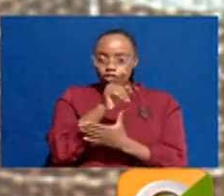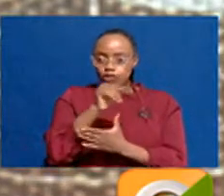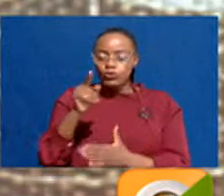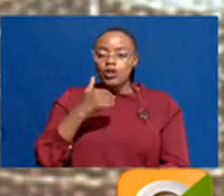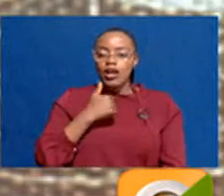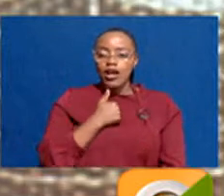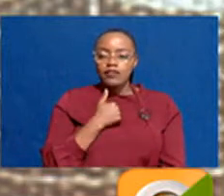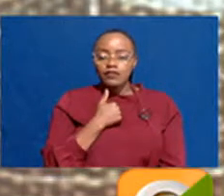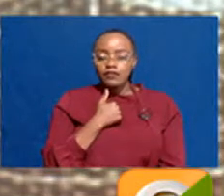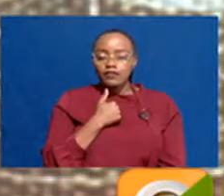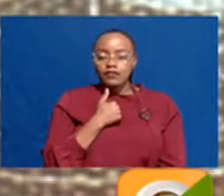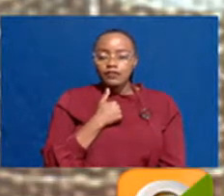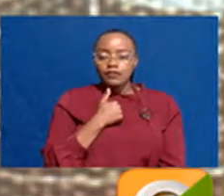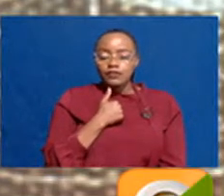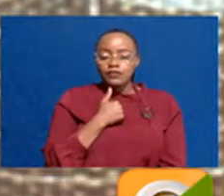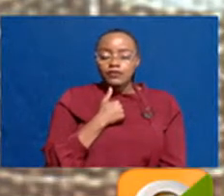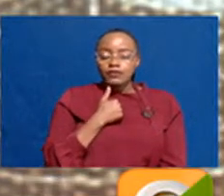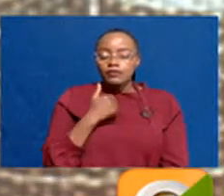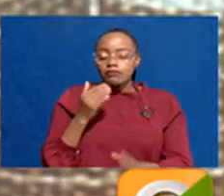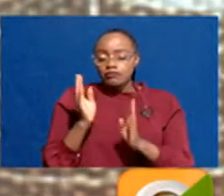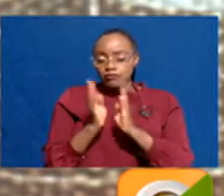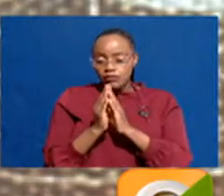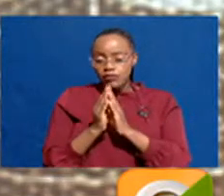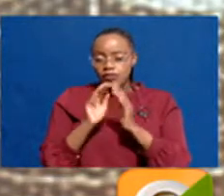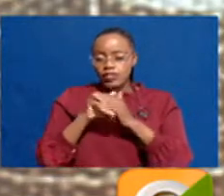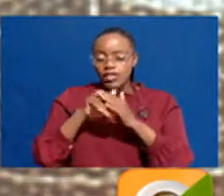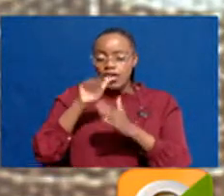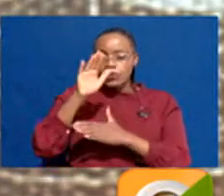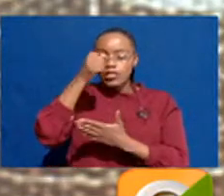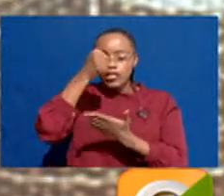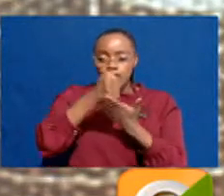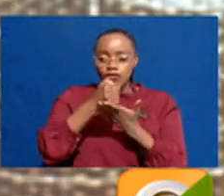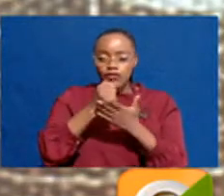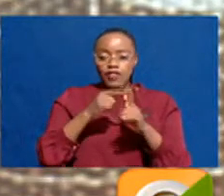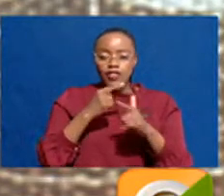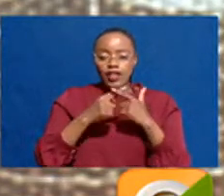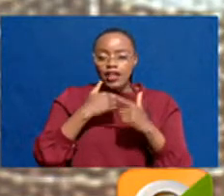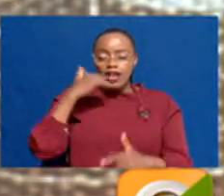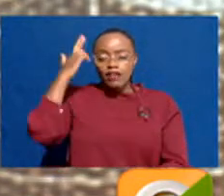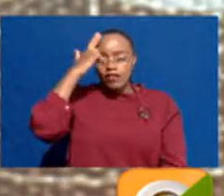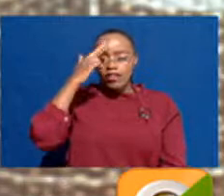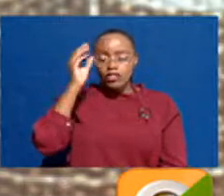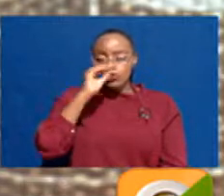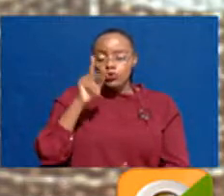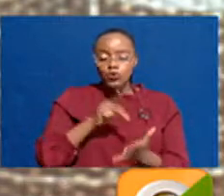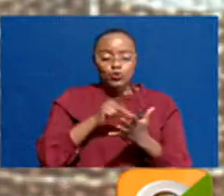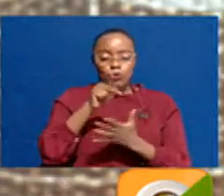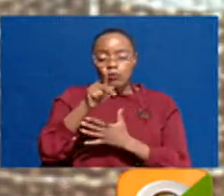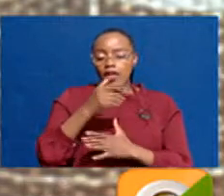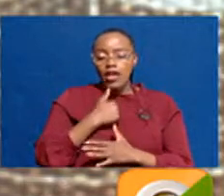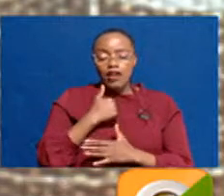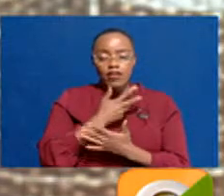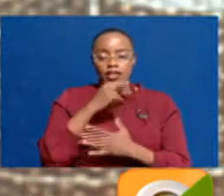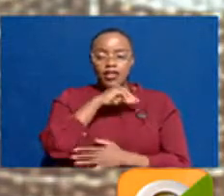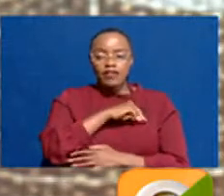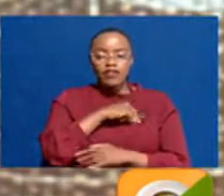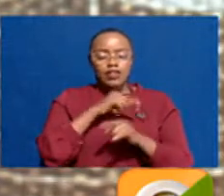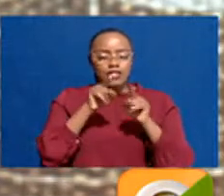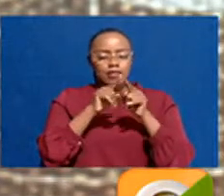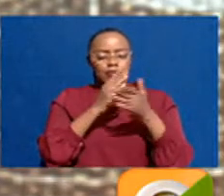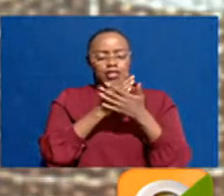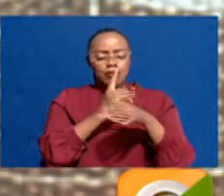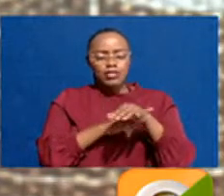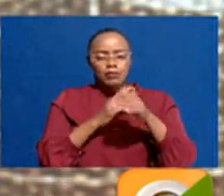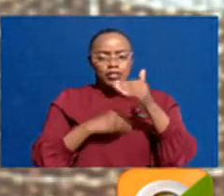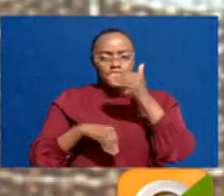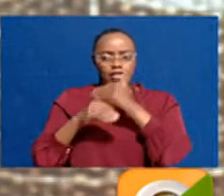now convening outside the office, there's no reason to be paid a retreat allowance. Even when sometimes that is an